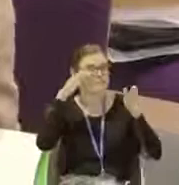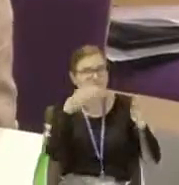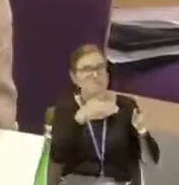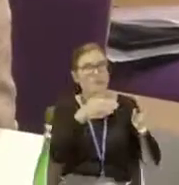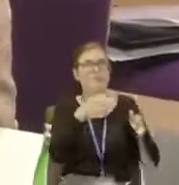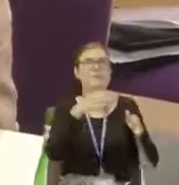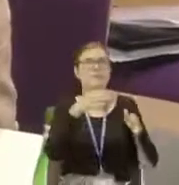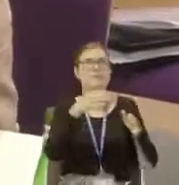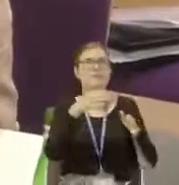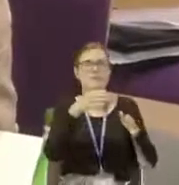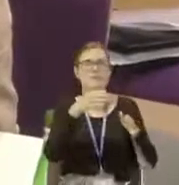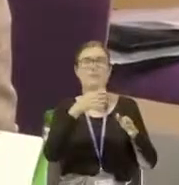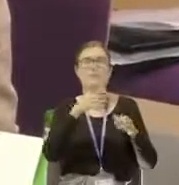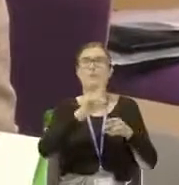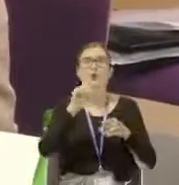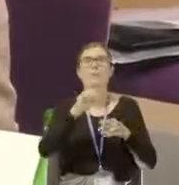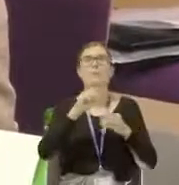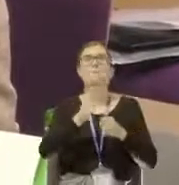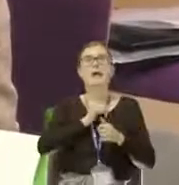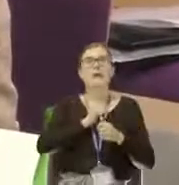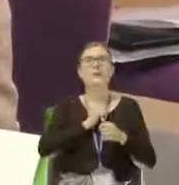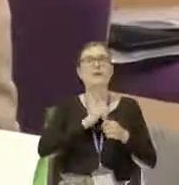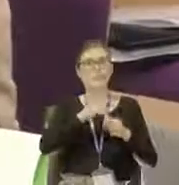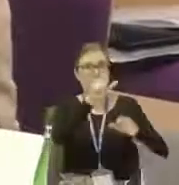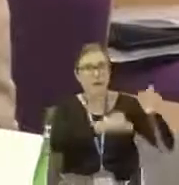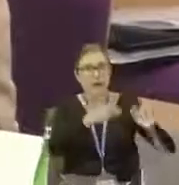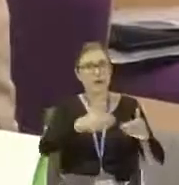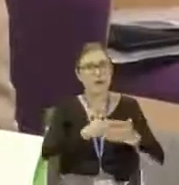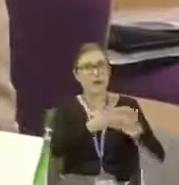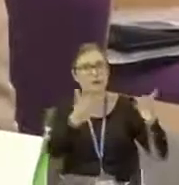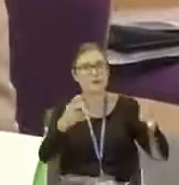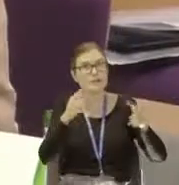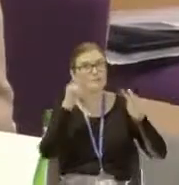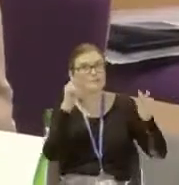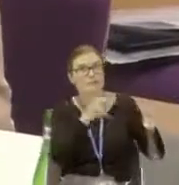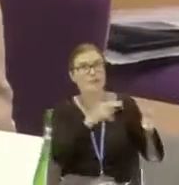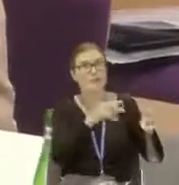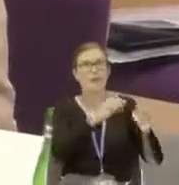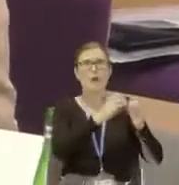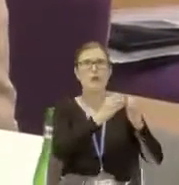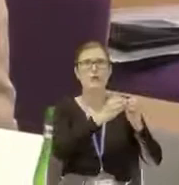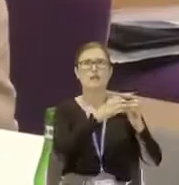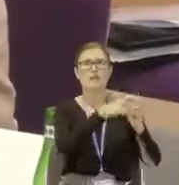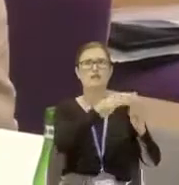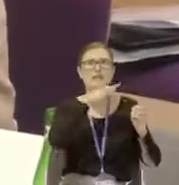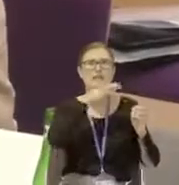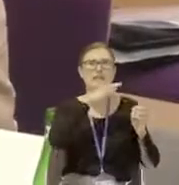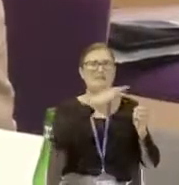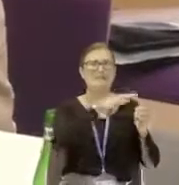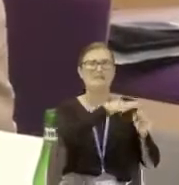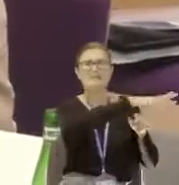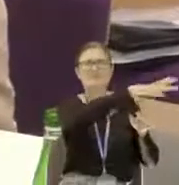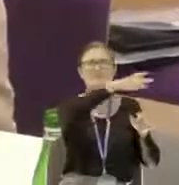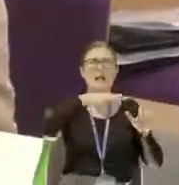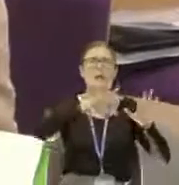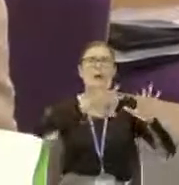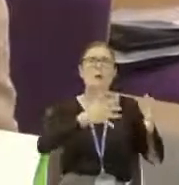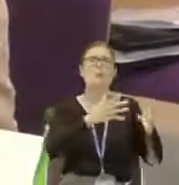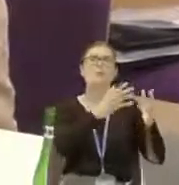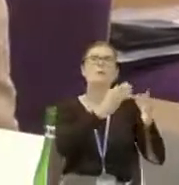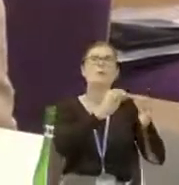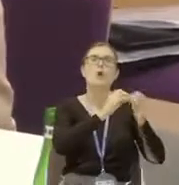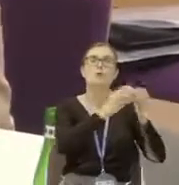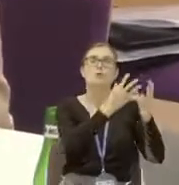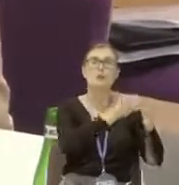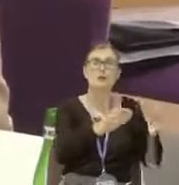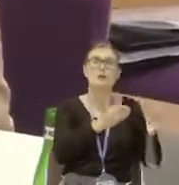and collaborating with other 52 cities that are coastal cities in Asia Pacific so that we can